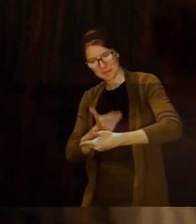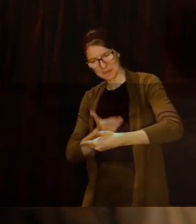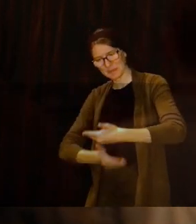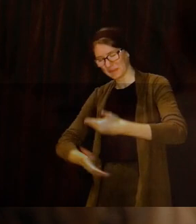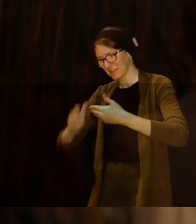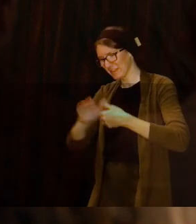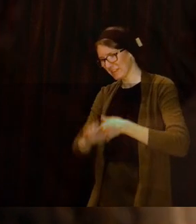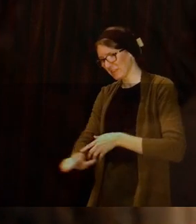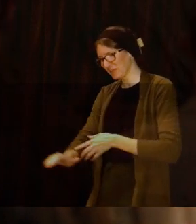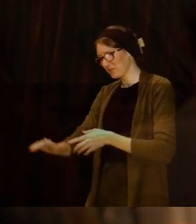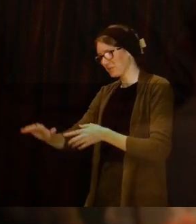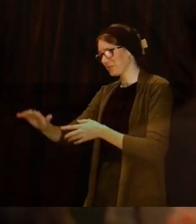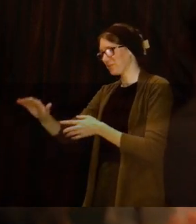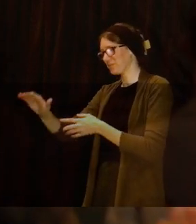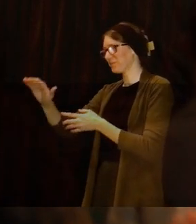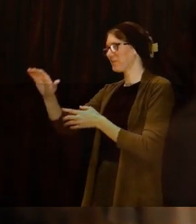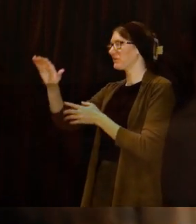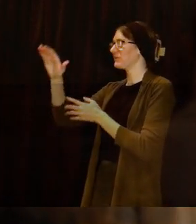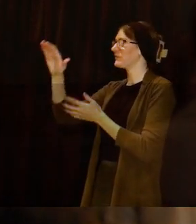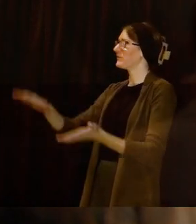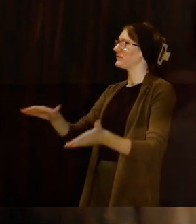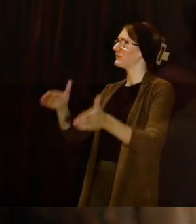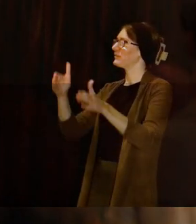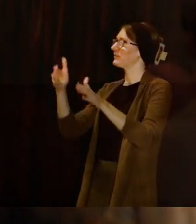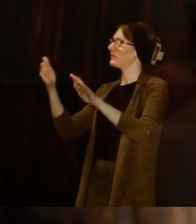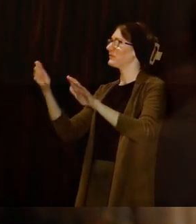adore you. We